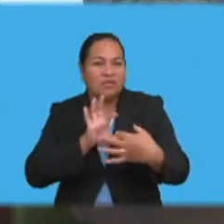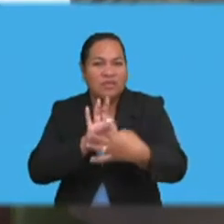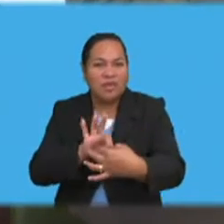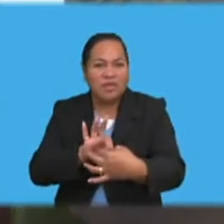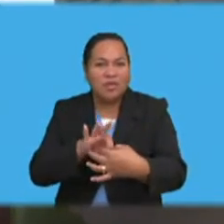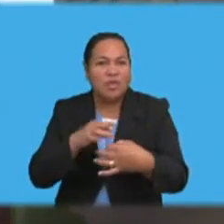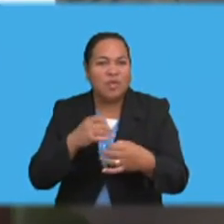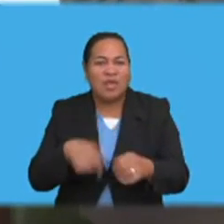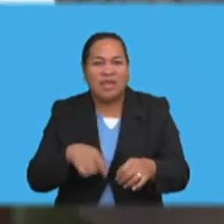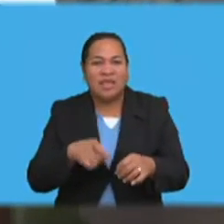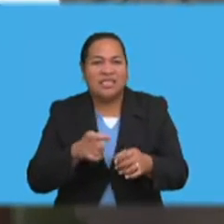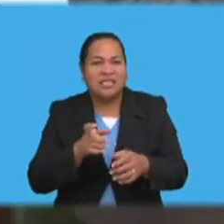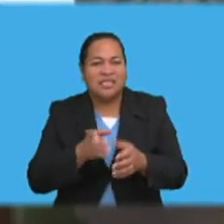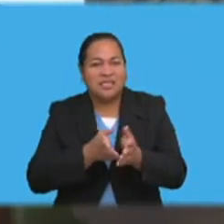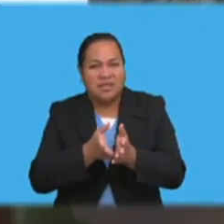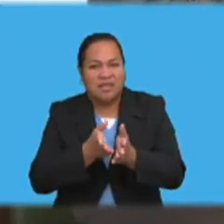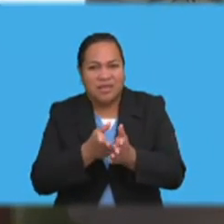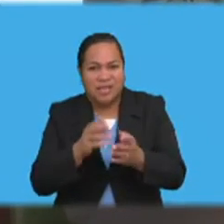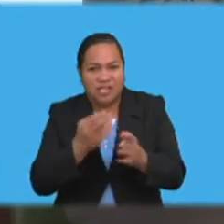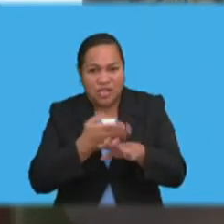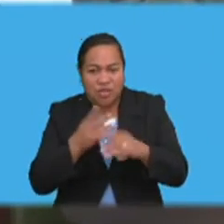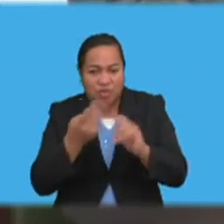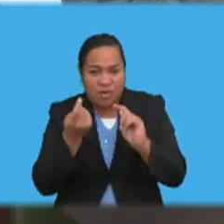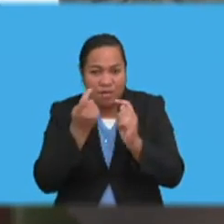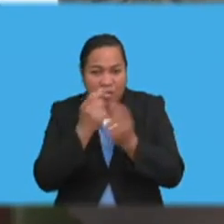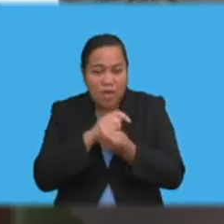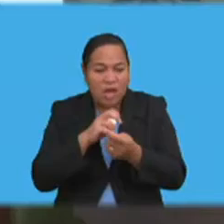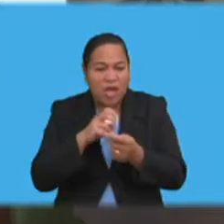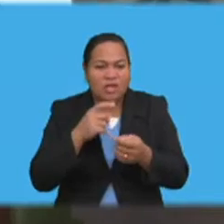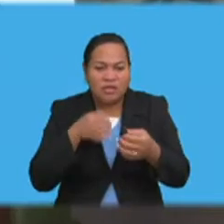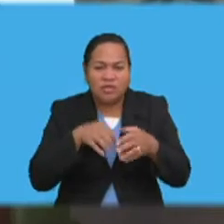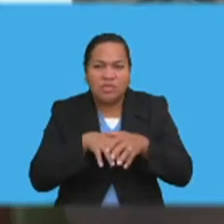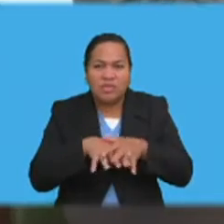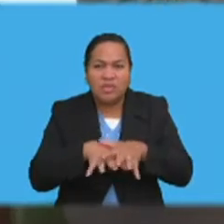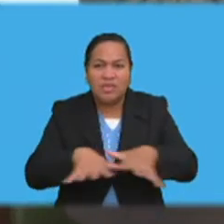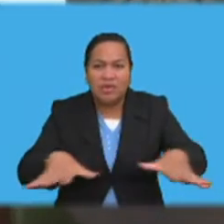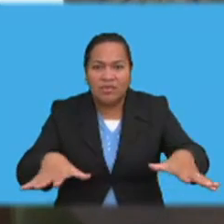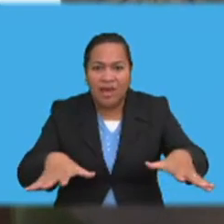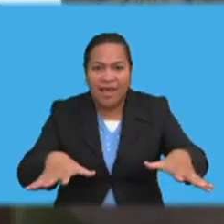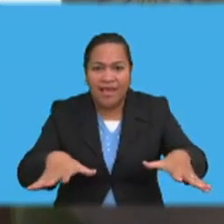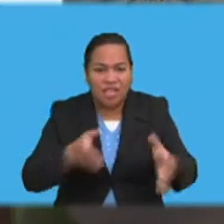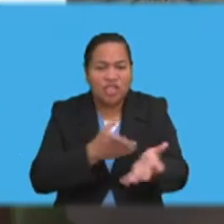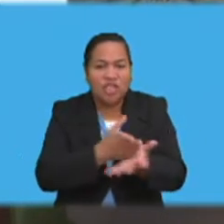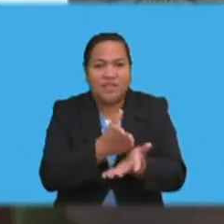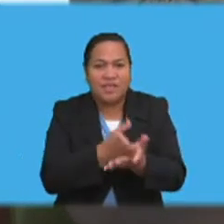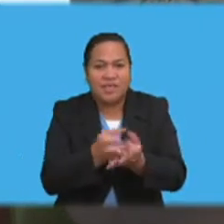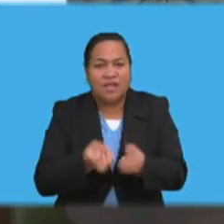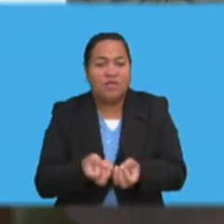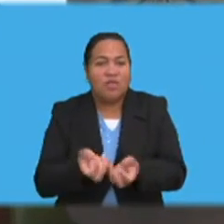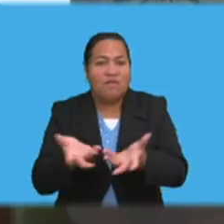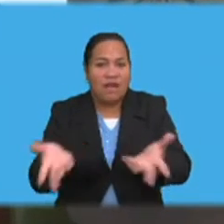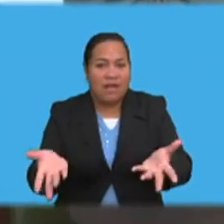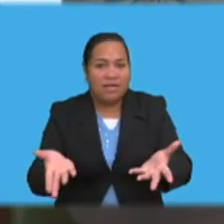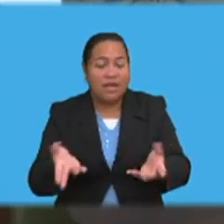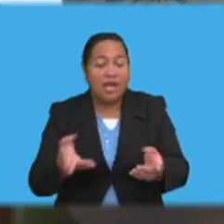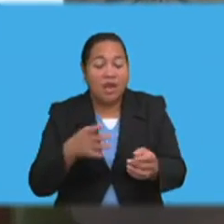is to also decentralize some of the services provided. And of course, we will